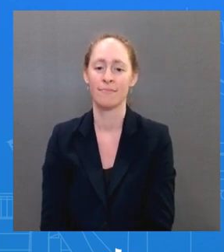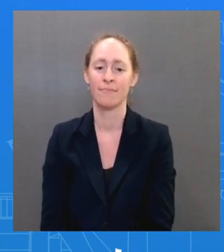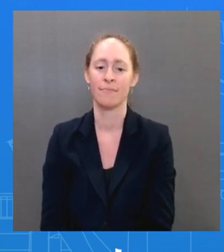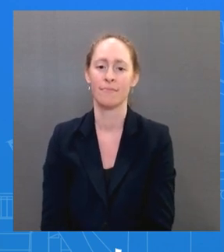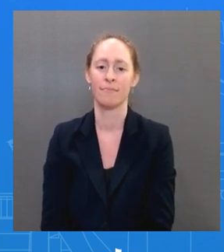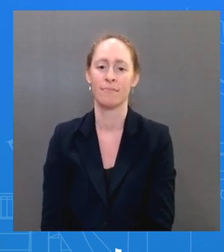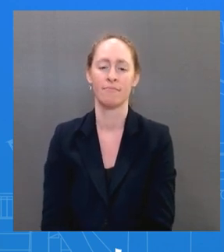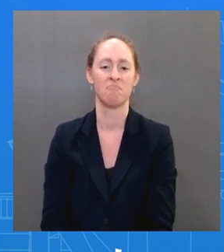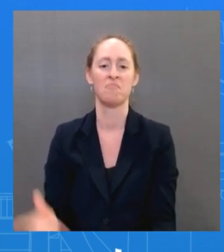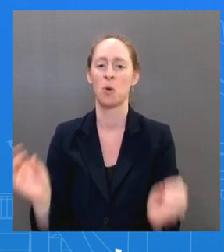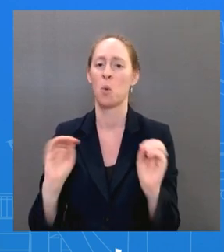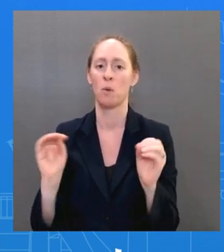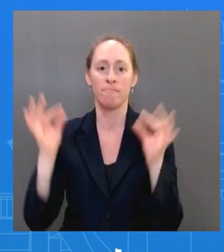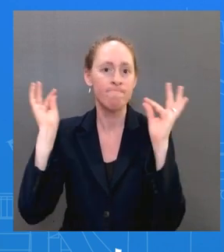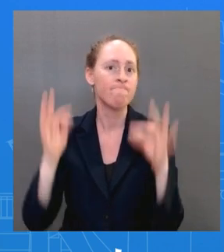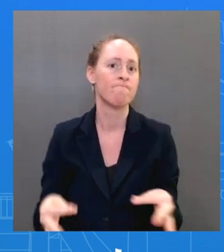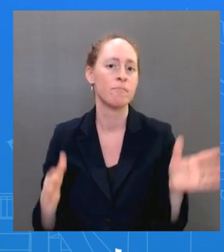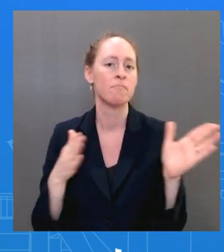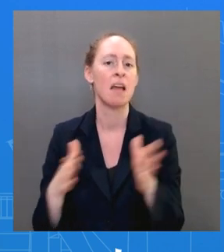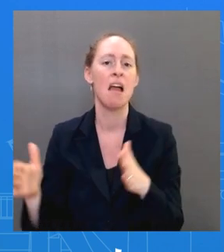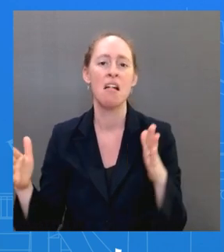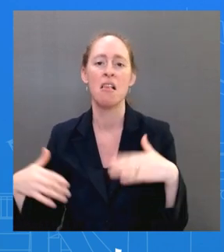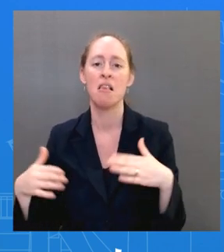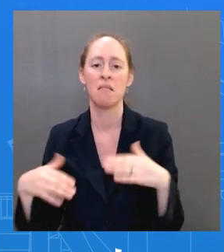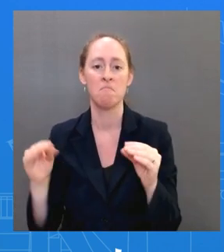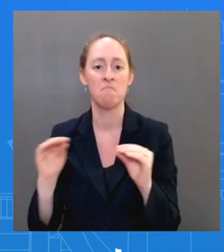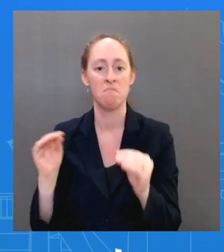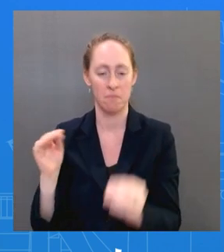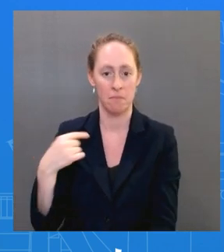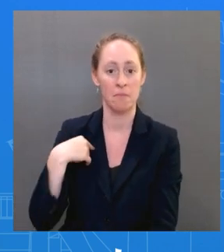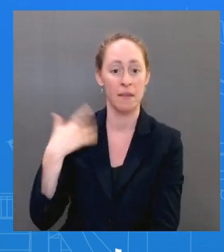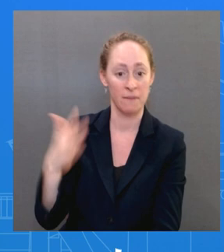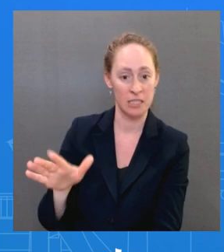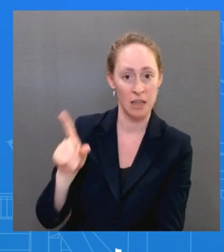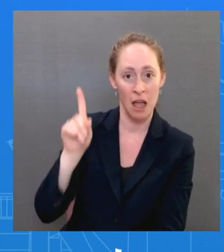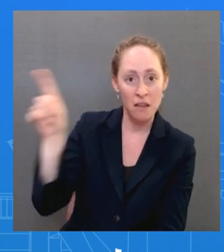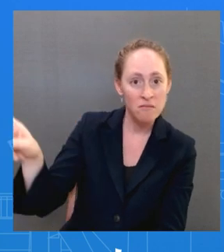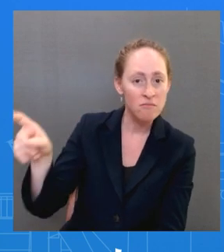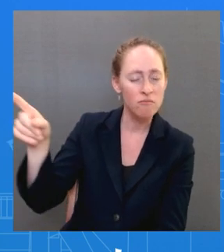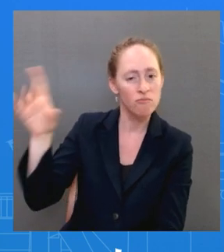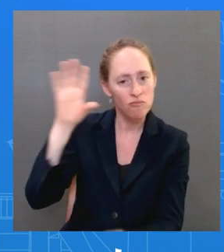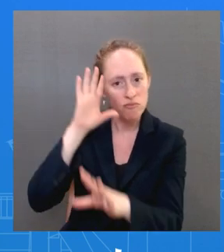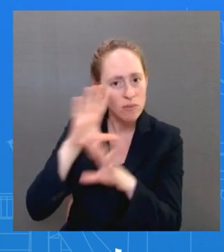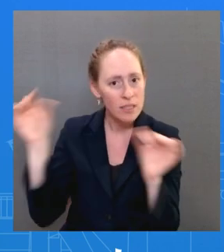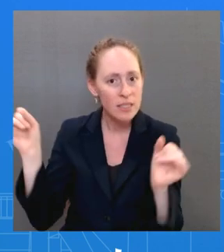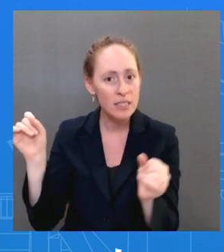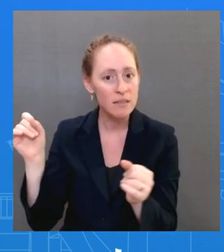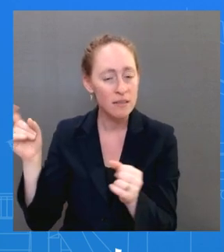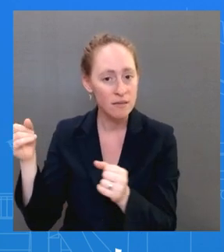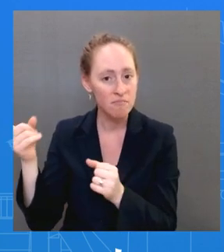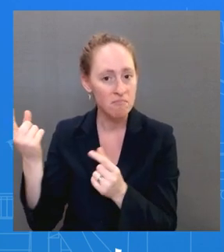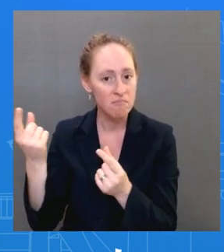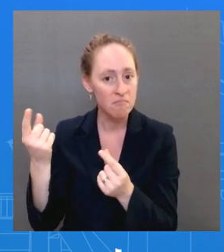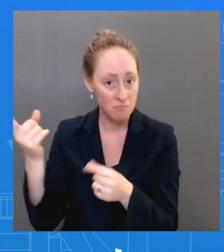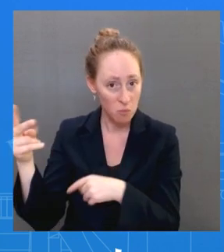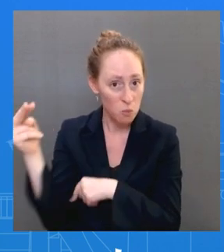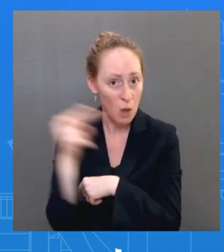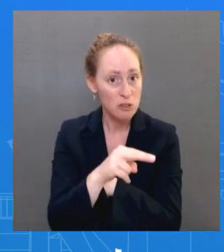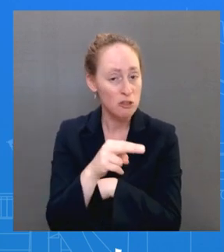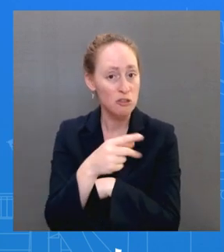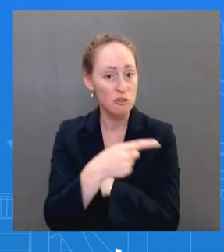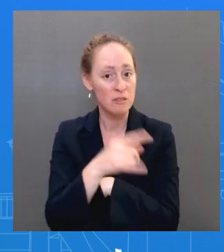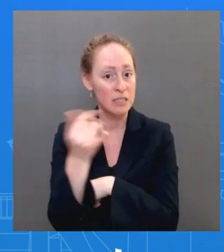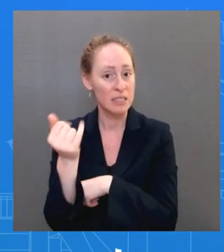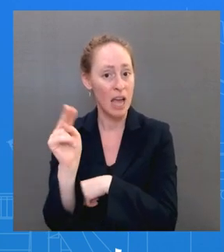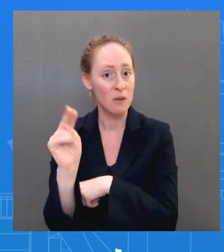you that I asked the president if he was able to watch the hearings last night. He told me he caught some of it, the